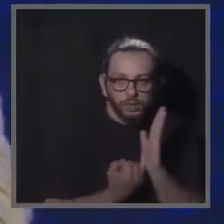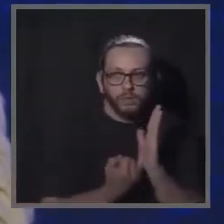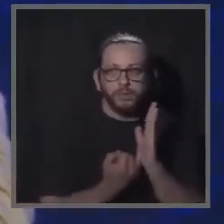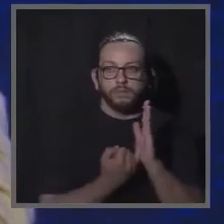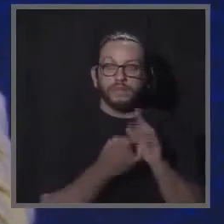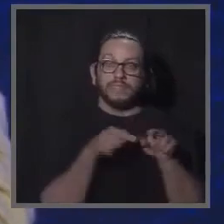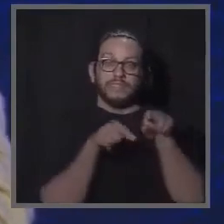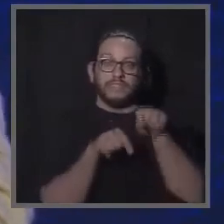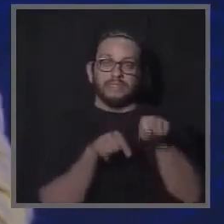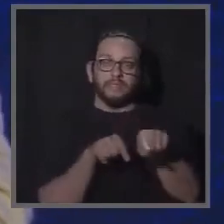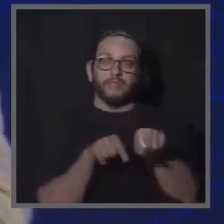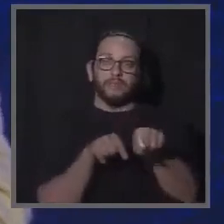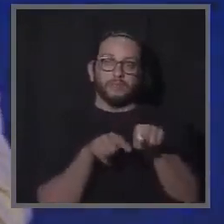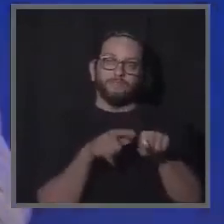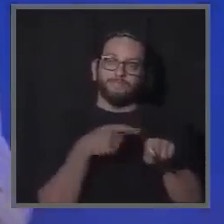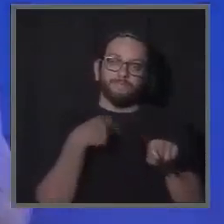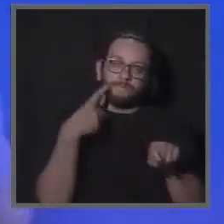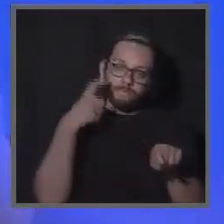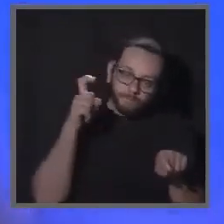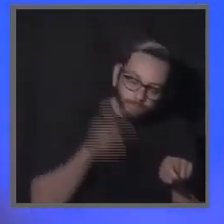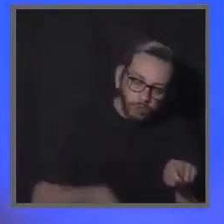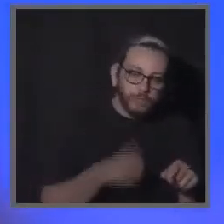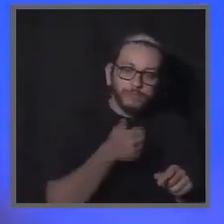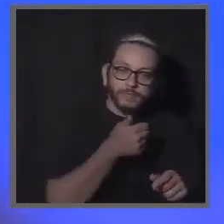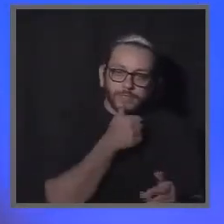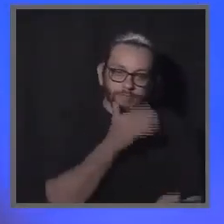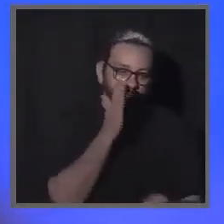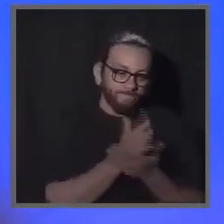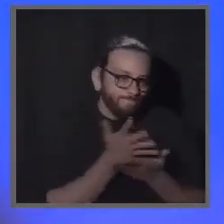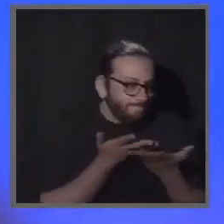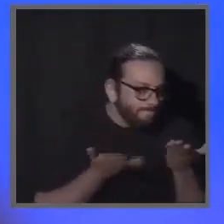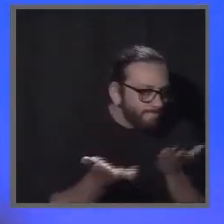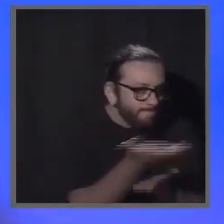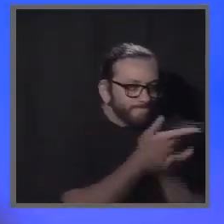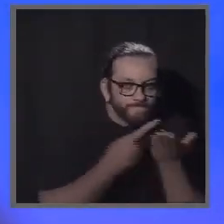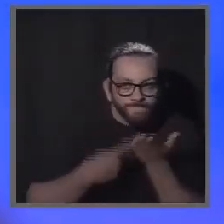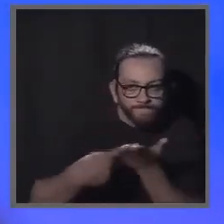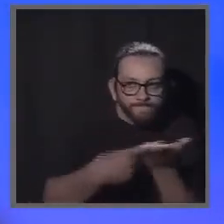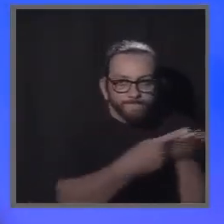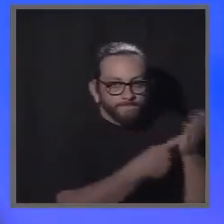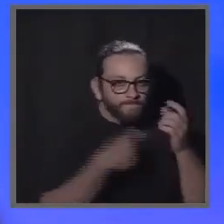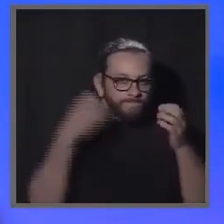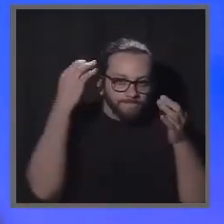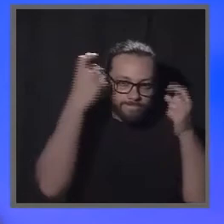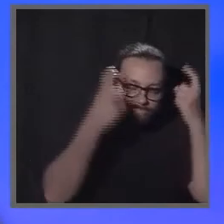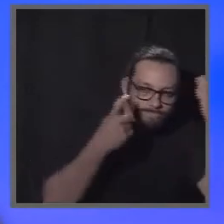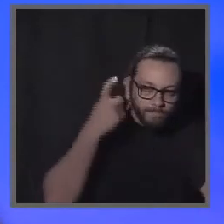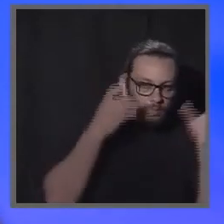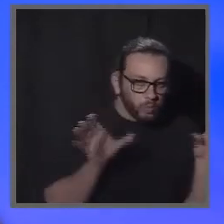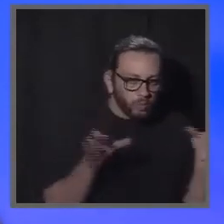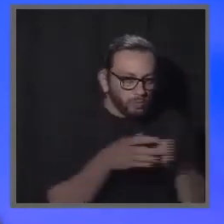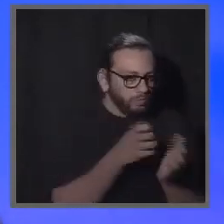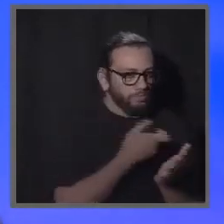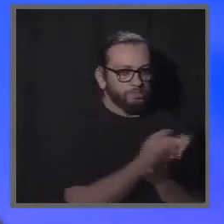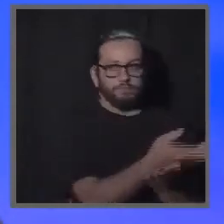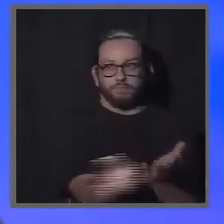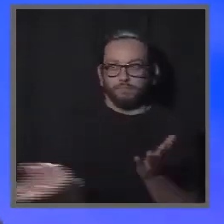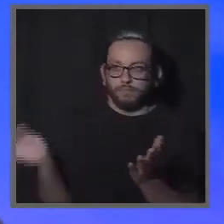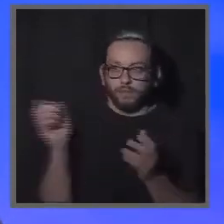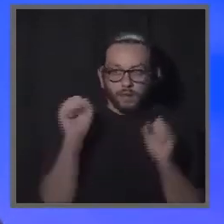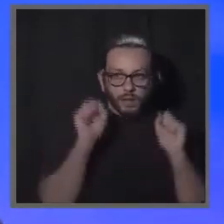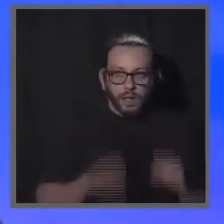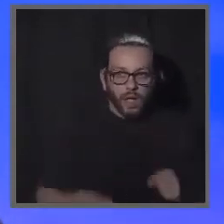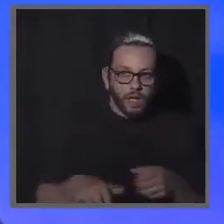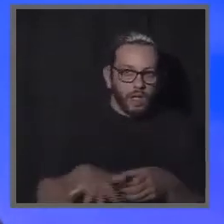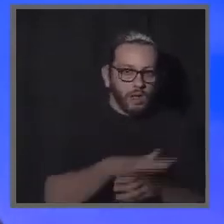arts. And this includes a shared decision-making process, thinking about the issues, artistic approaches that